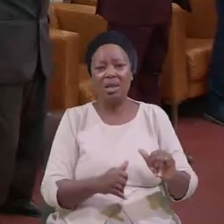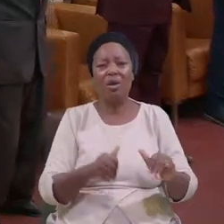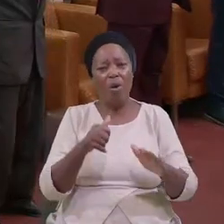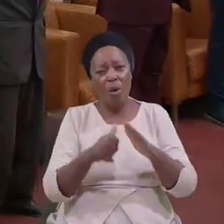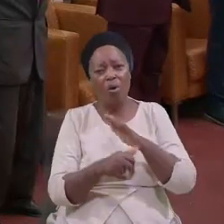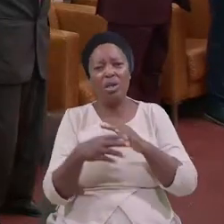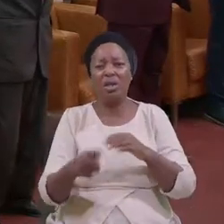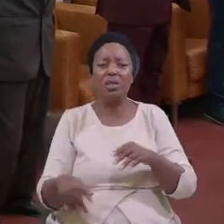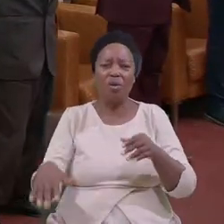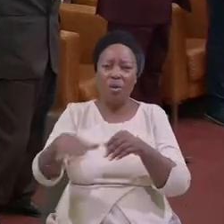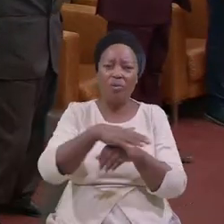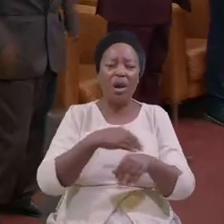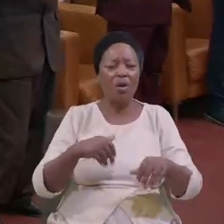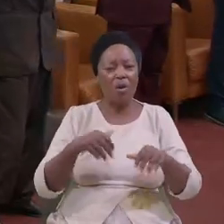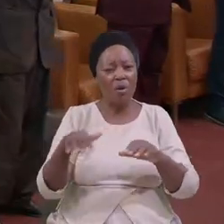under the protection,